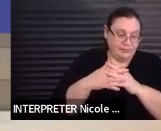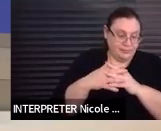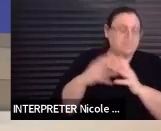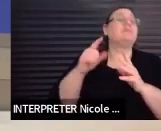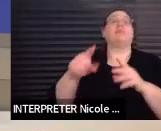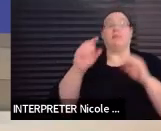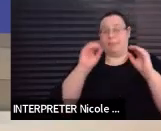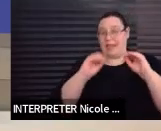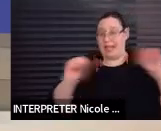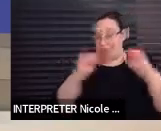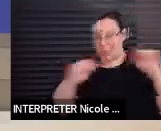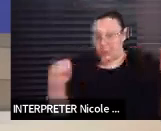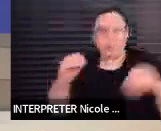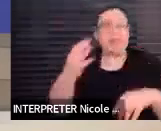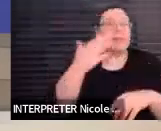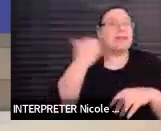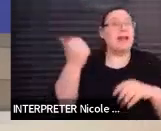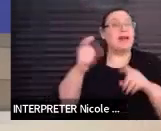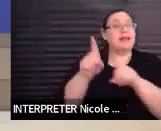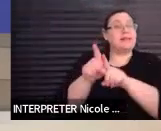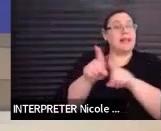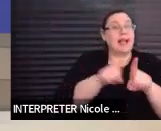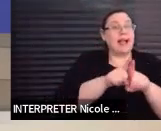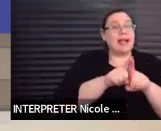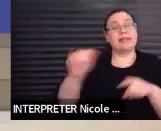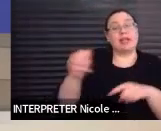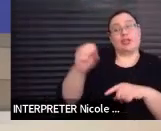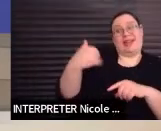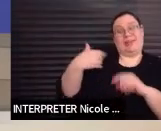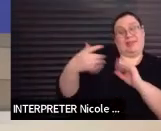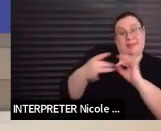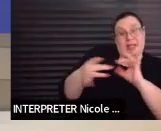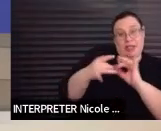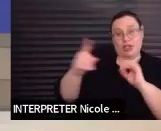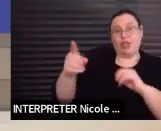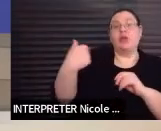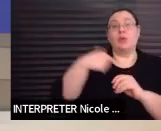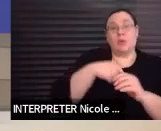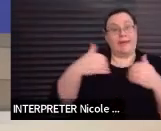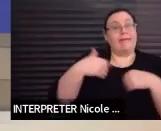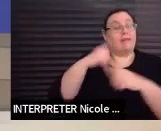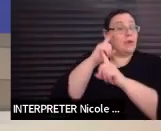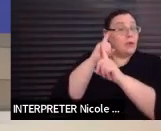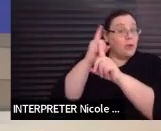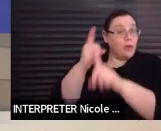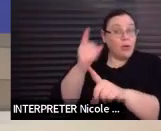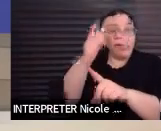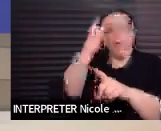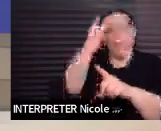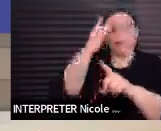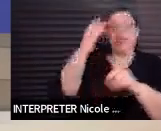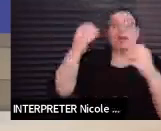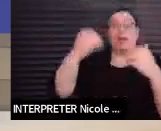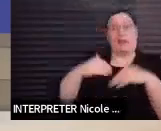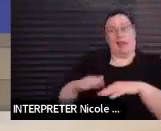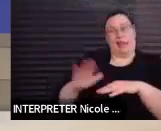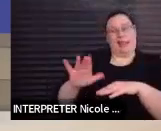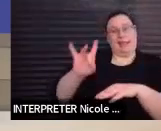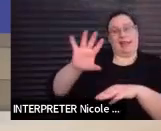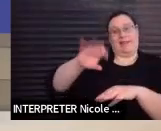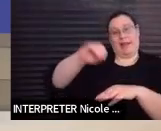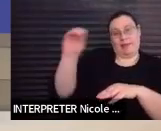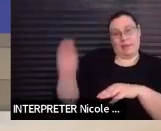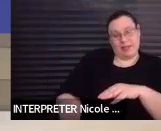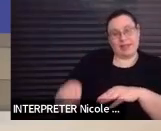pedagogy, because as James mentioned, we have a goal of having at least 85%